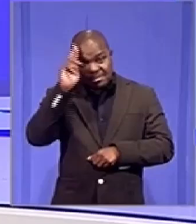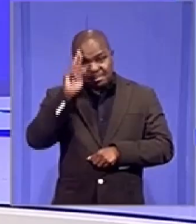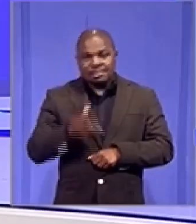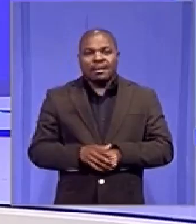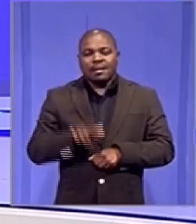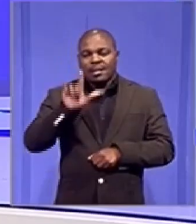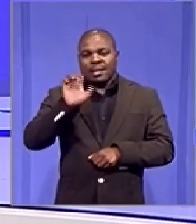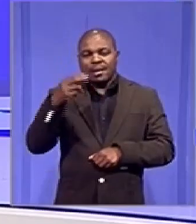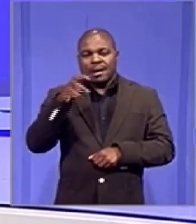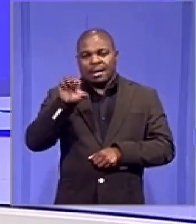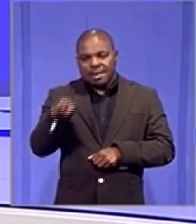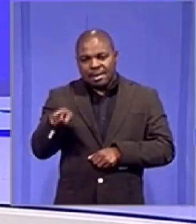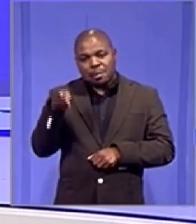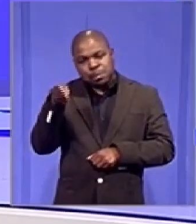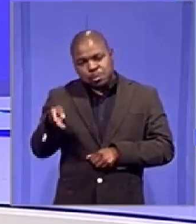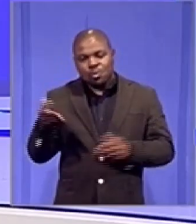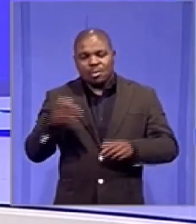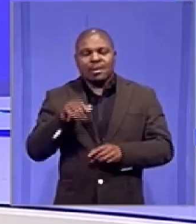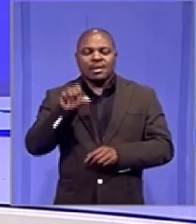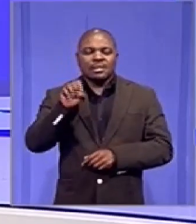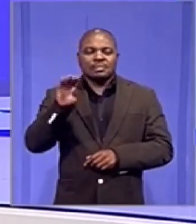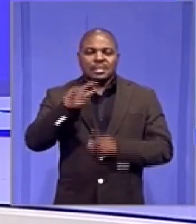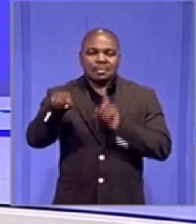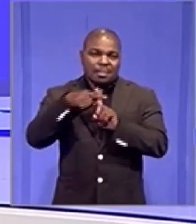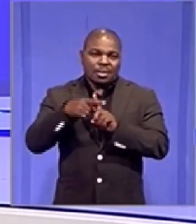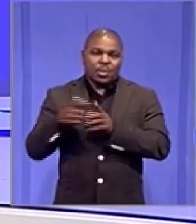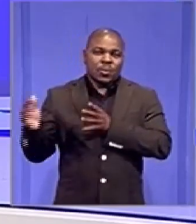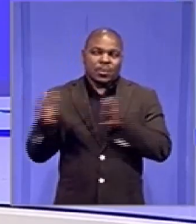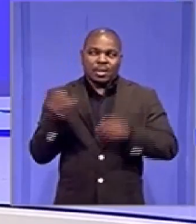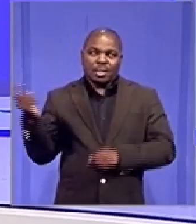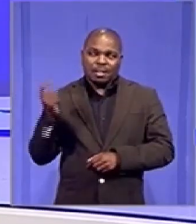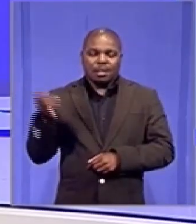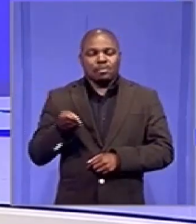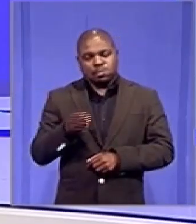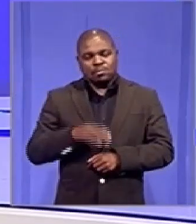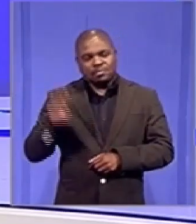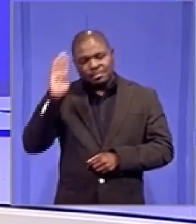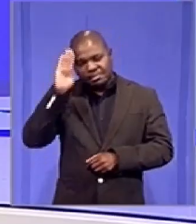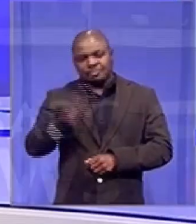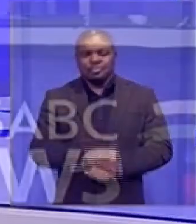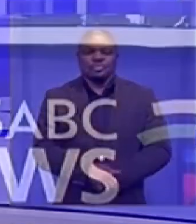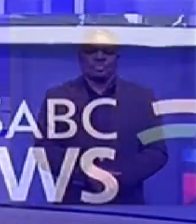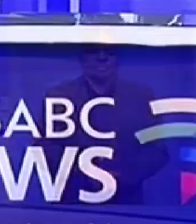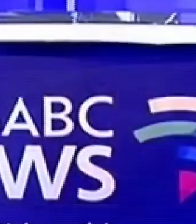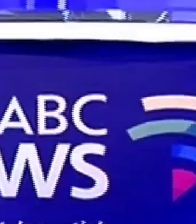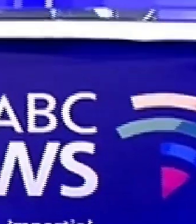lehae ya bonwa mo SABC Plus. Maemo a bosa a latela kagiso.